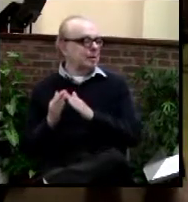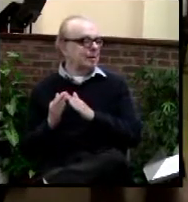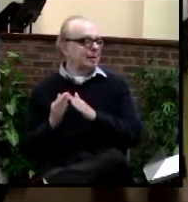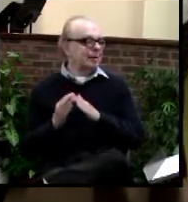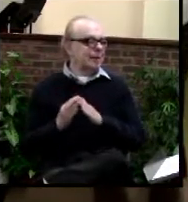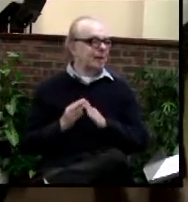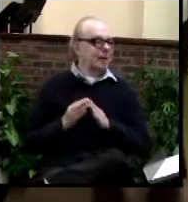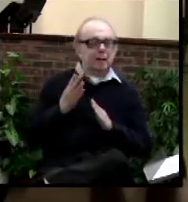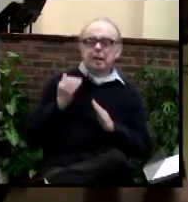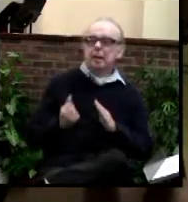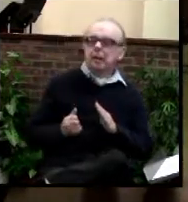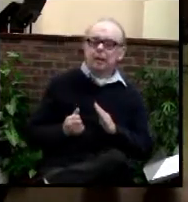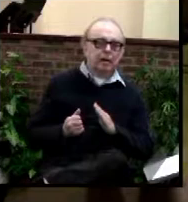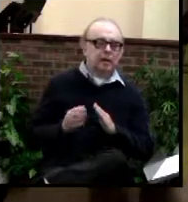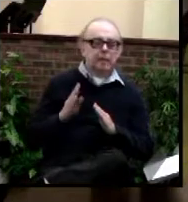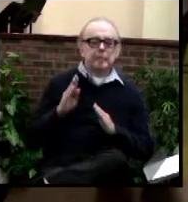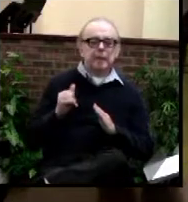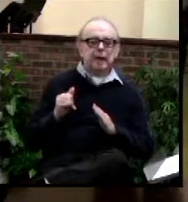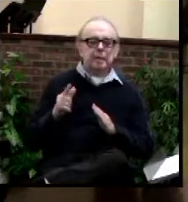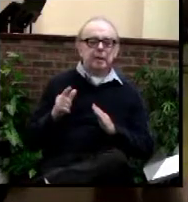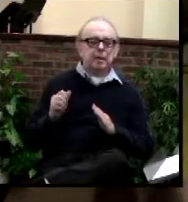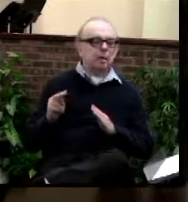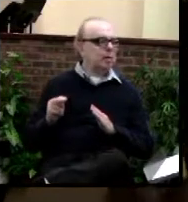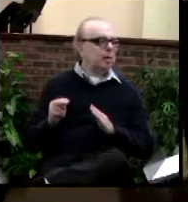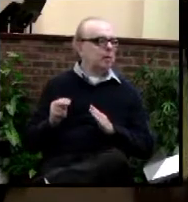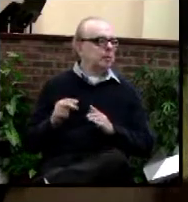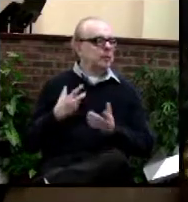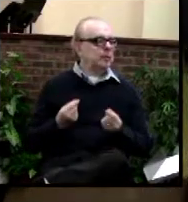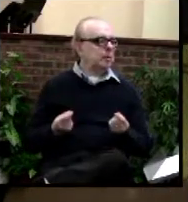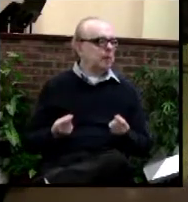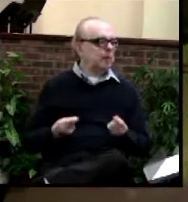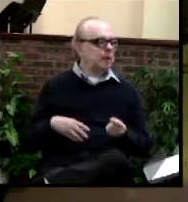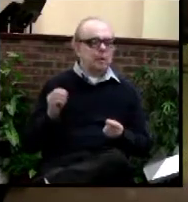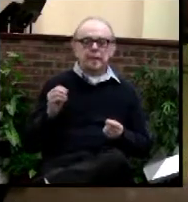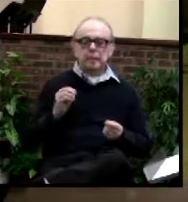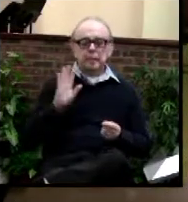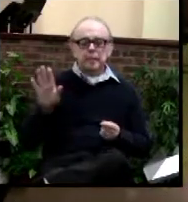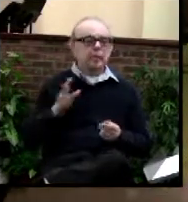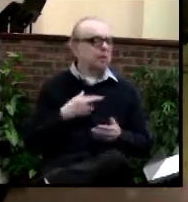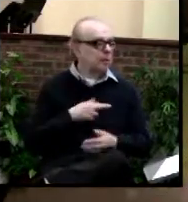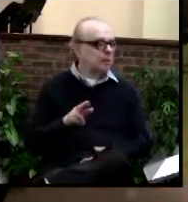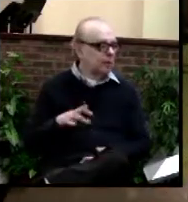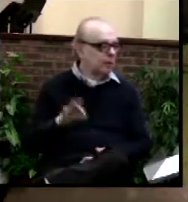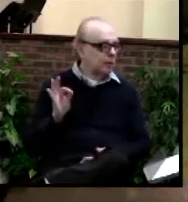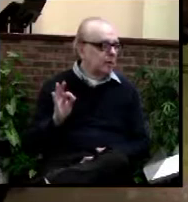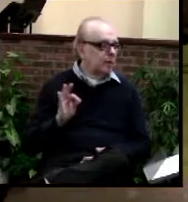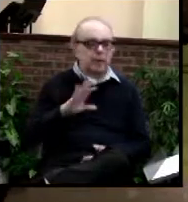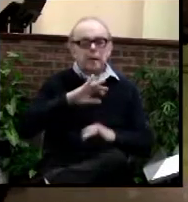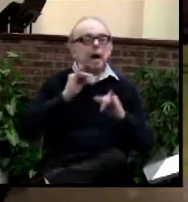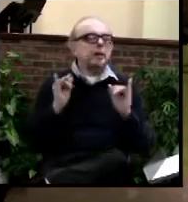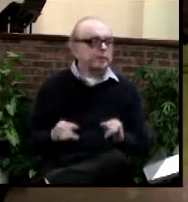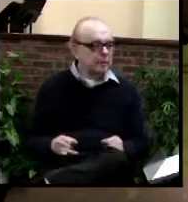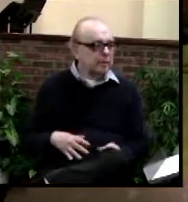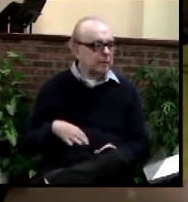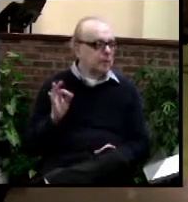Because in the land of Babylon, what had you done? You have picked up their religion. You've picked up their idols. You've picked up